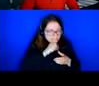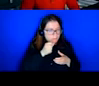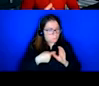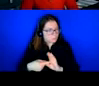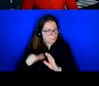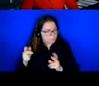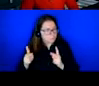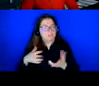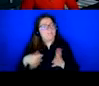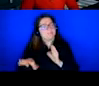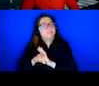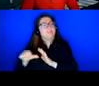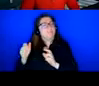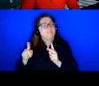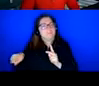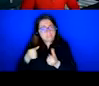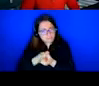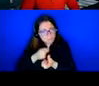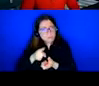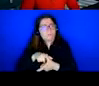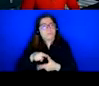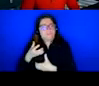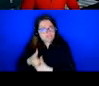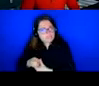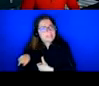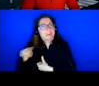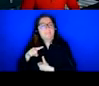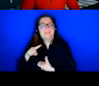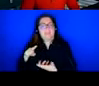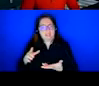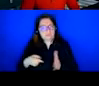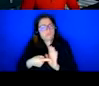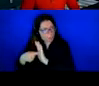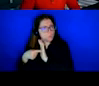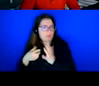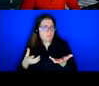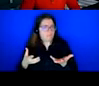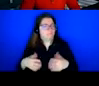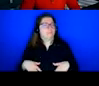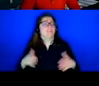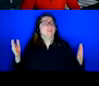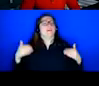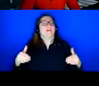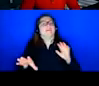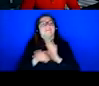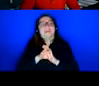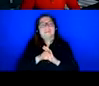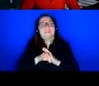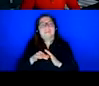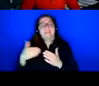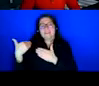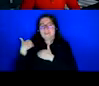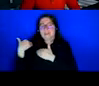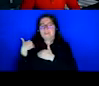can trust, and build on that as well, and kind of build on that as well. Find it at an accountability buddy. So this can